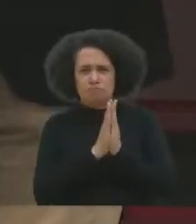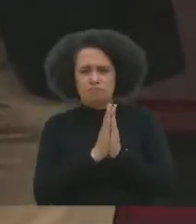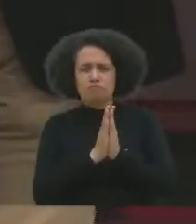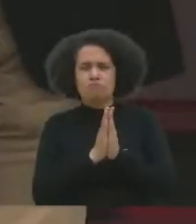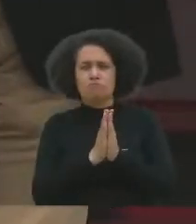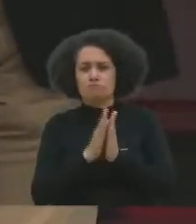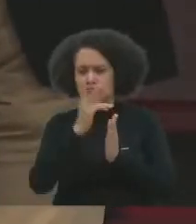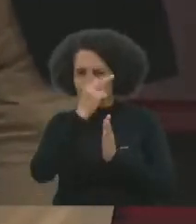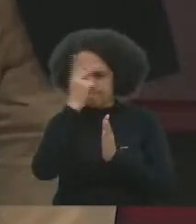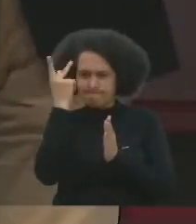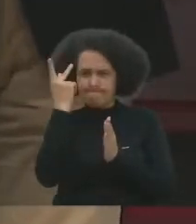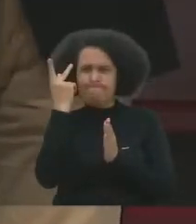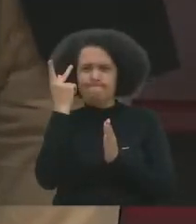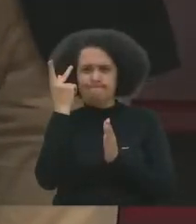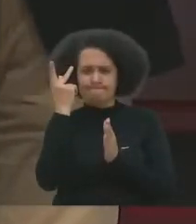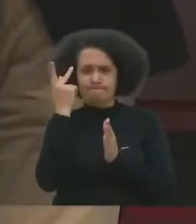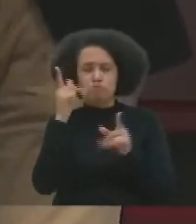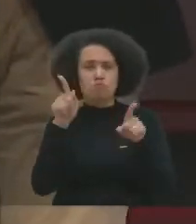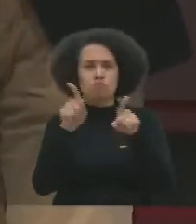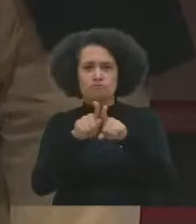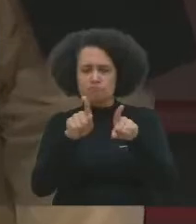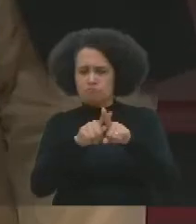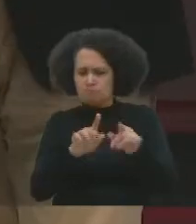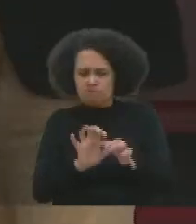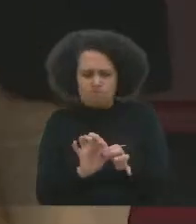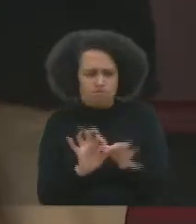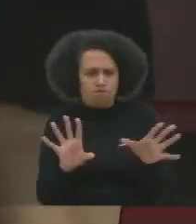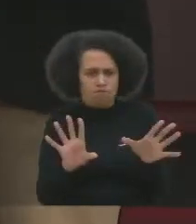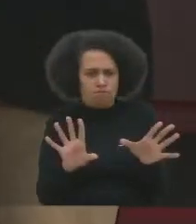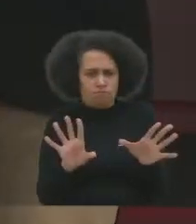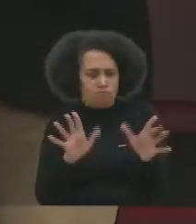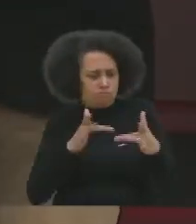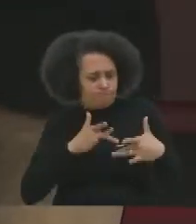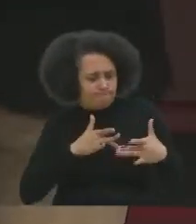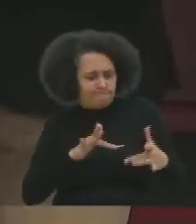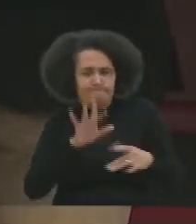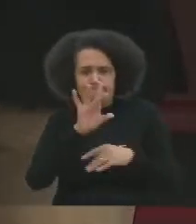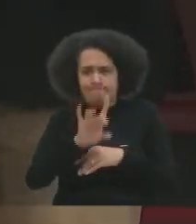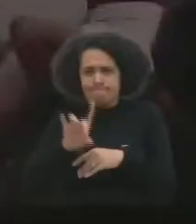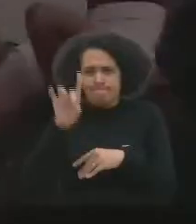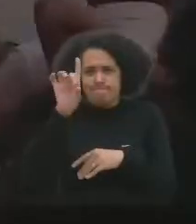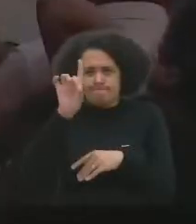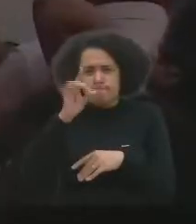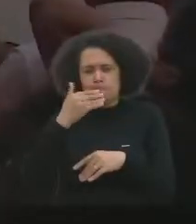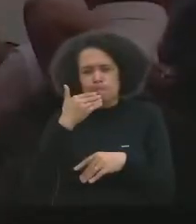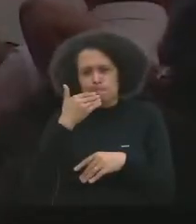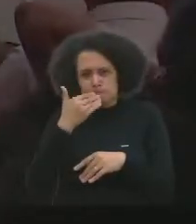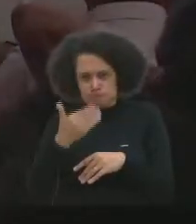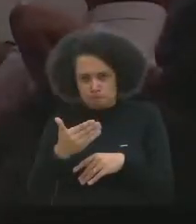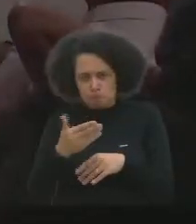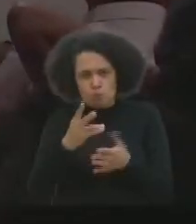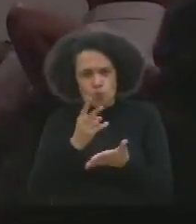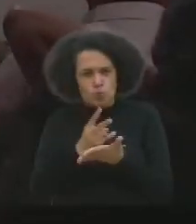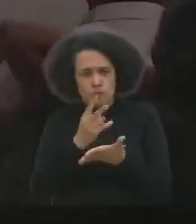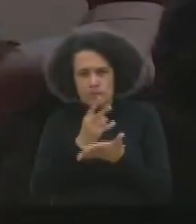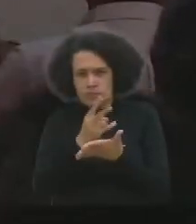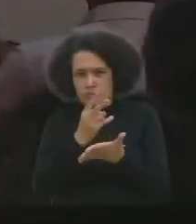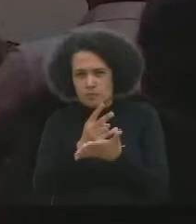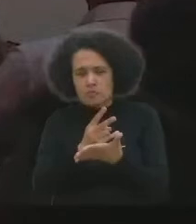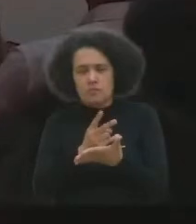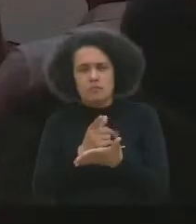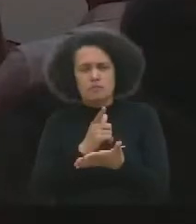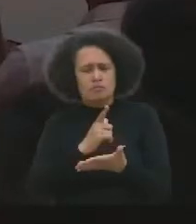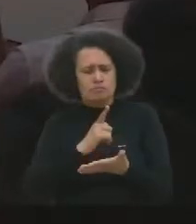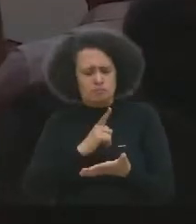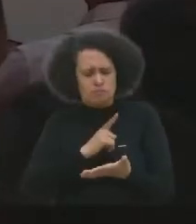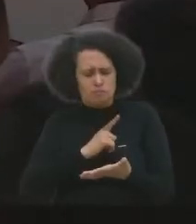of God. Eu vos exorto, irmãos e irmãs, pelas misericórdias de Deus. Offer your bodies as a living sacrifice,